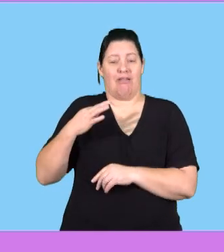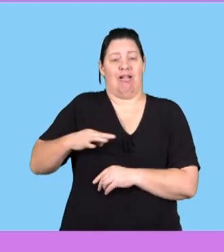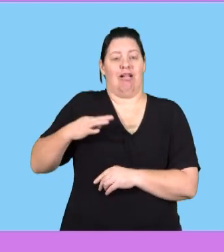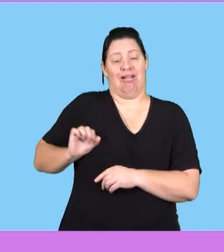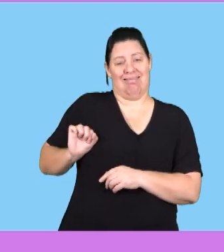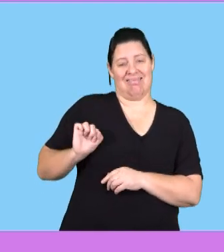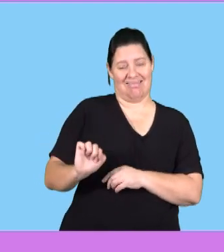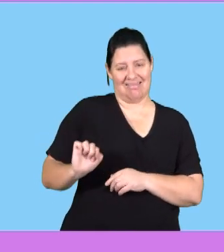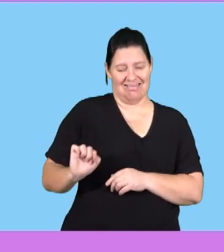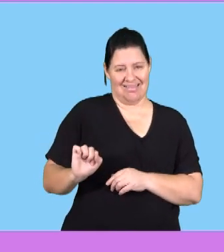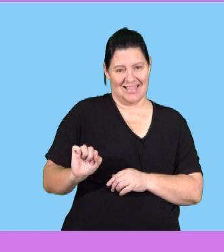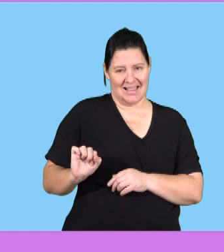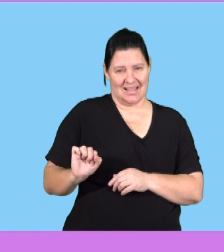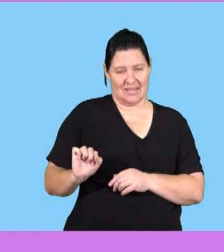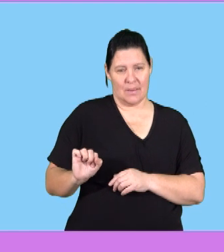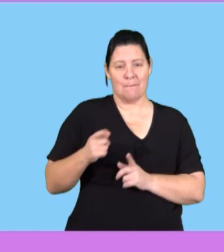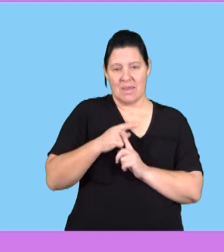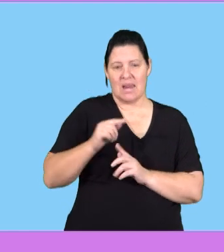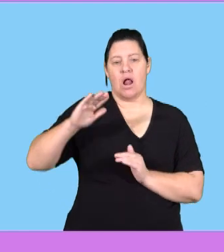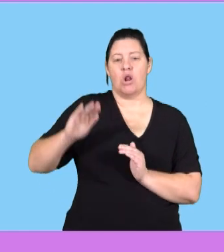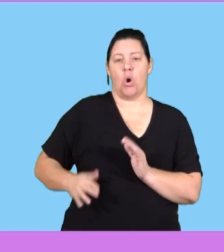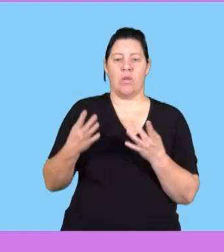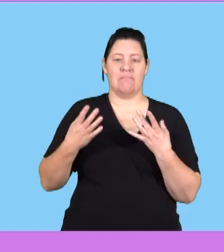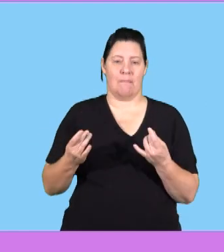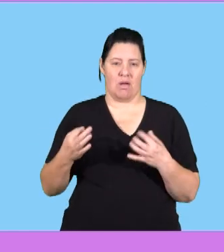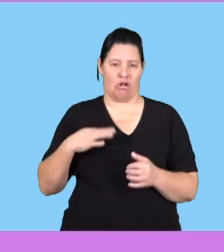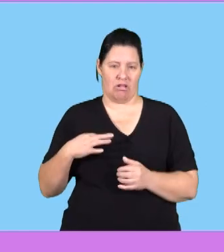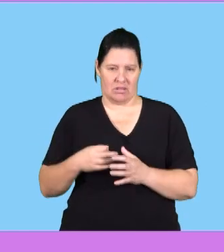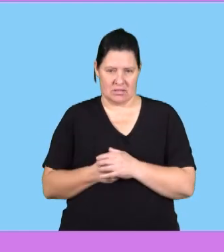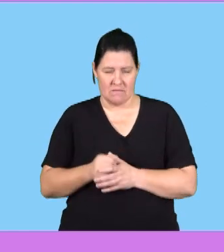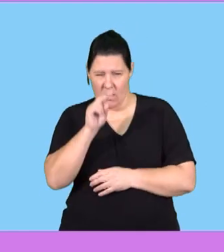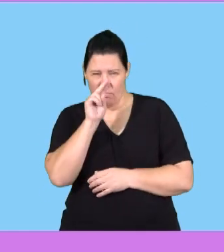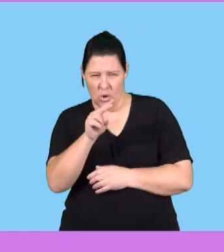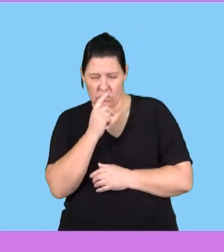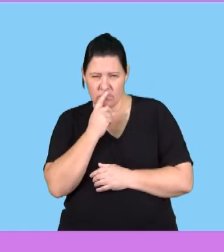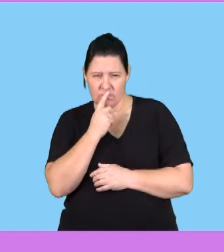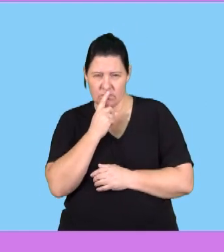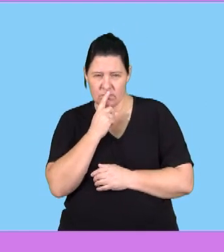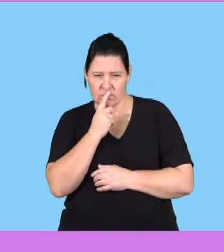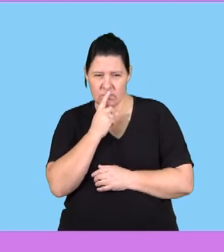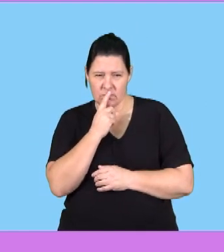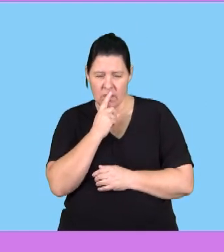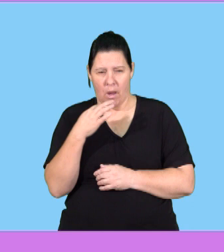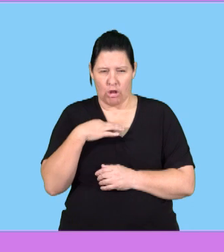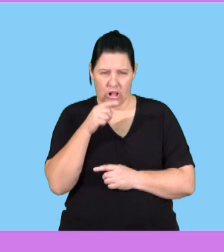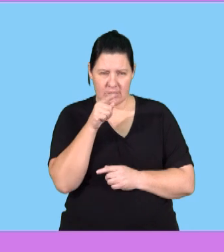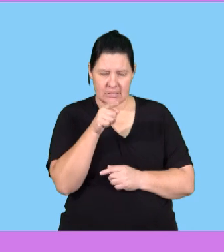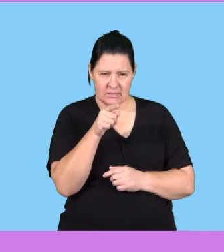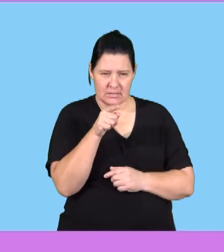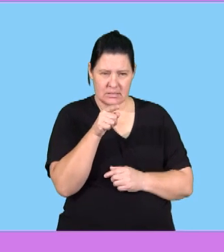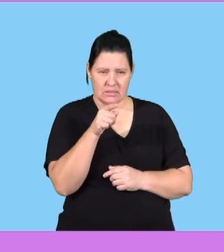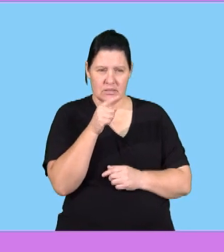refers to the girls, right? And which represent the lowest number of girls. Now when I look at my girls,